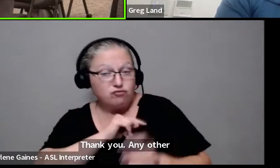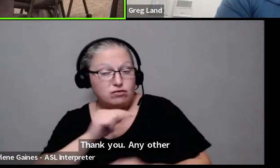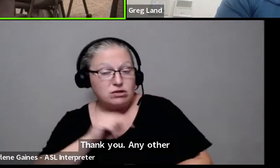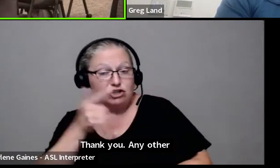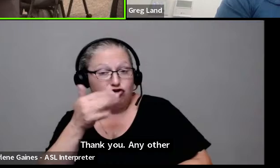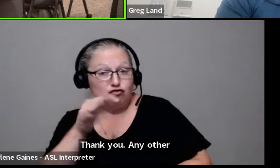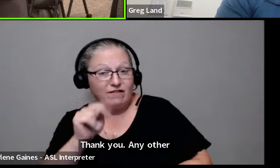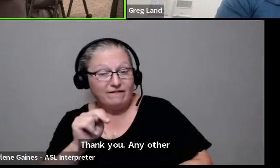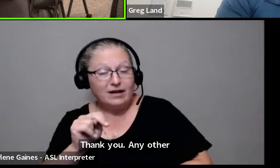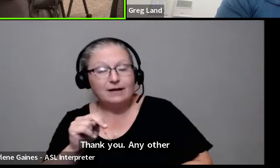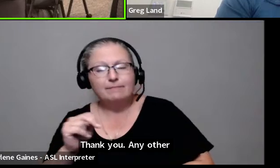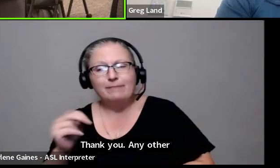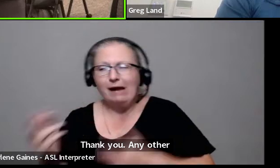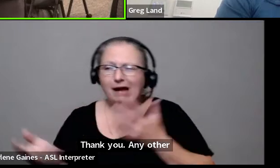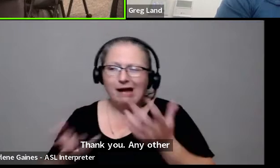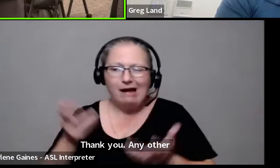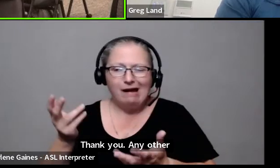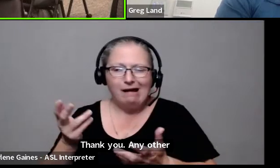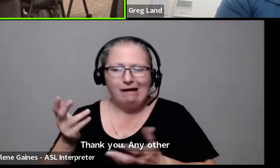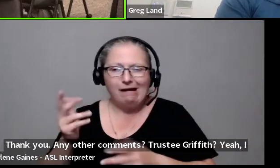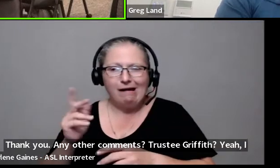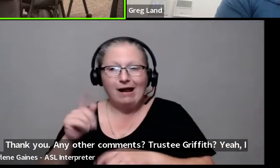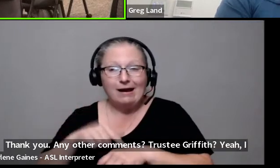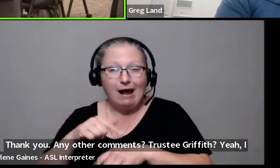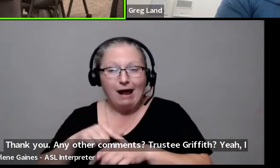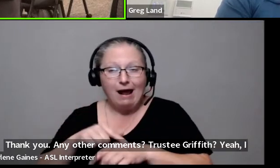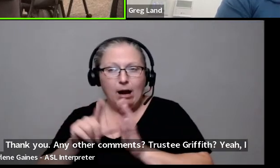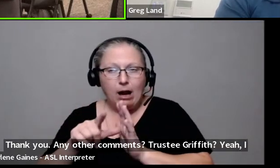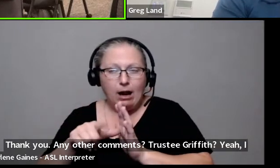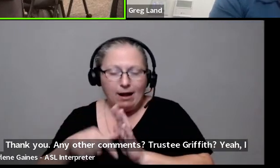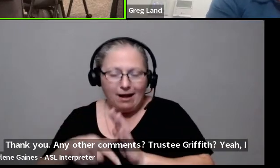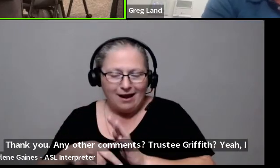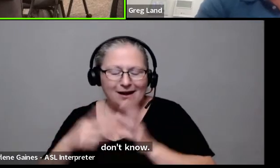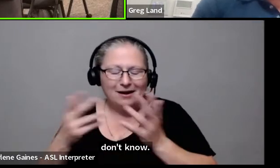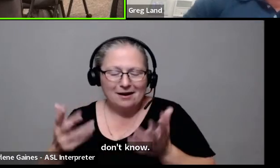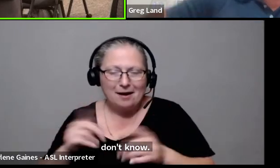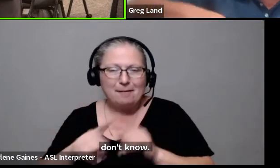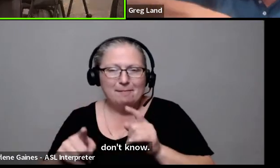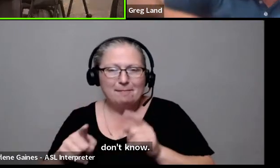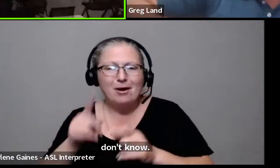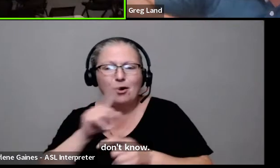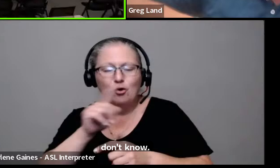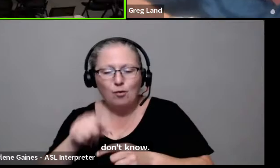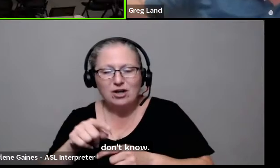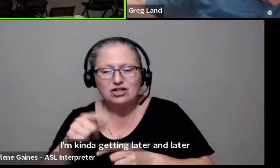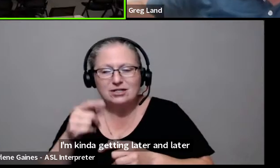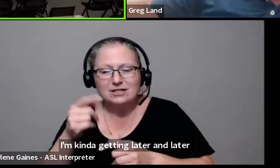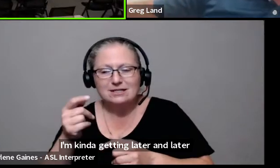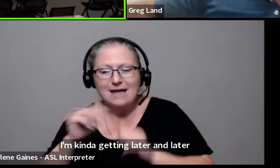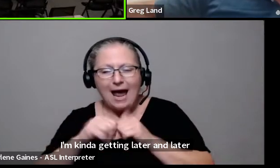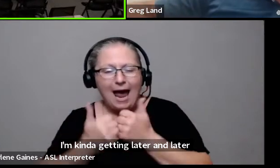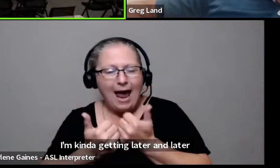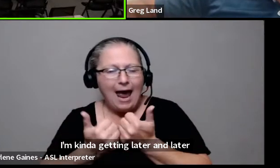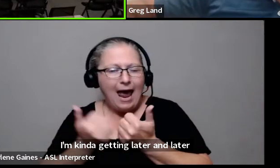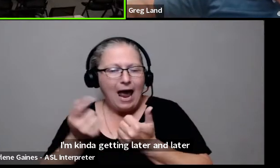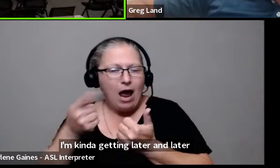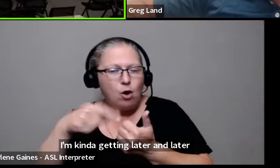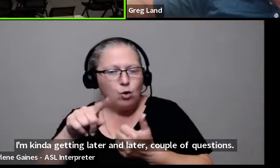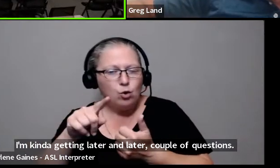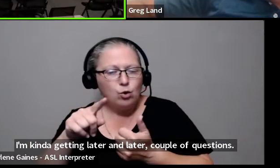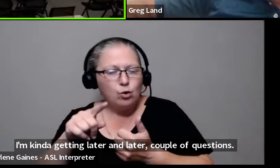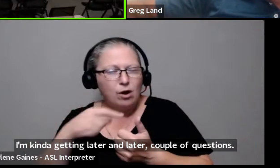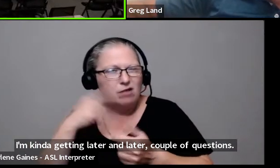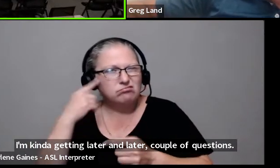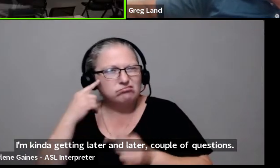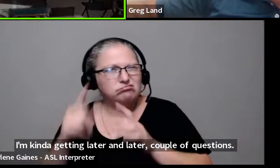I don't know. I'm kind of, it's getting later and later, Sorry. but a couple of questions. So and it occurred to